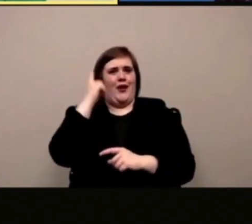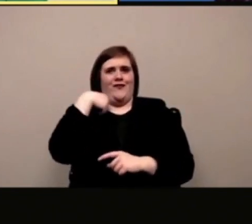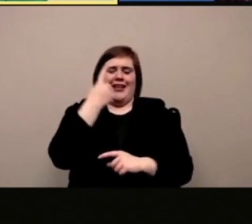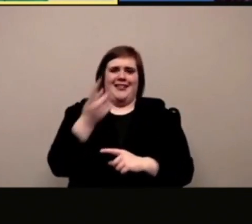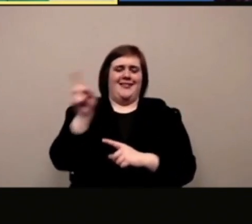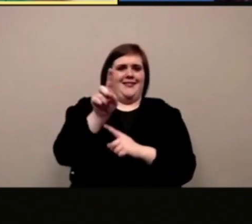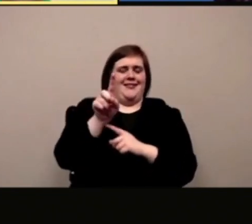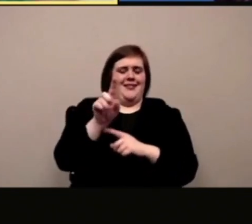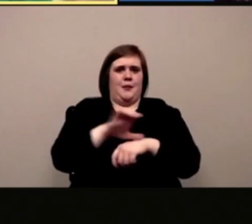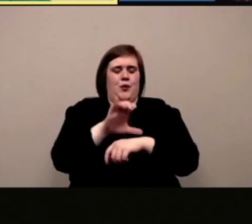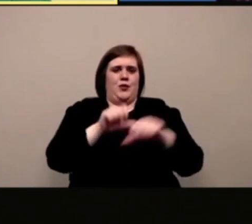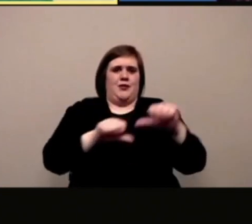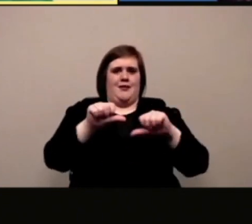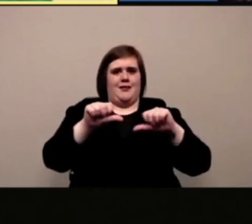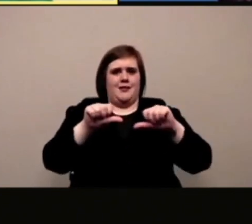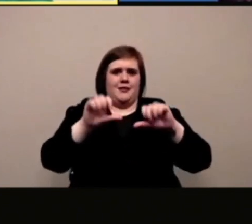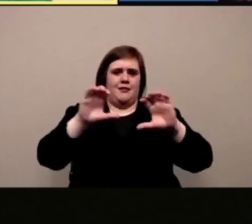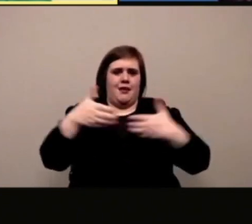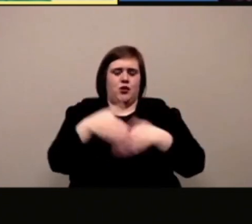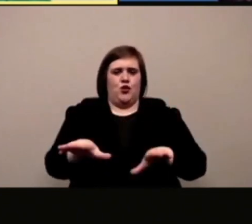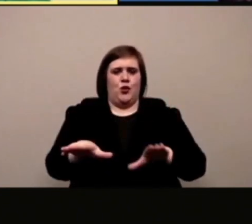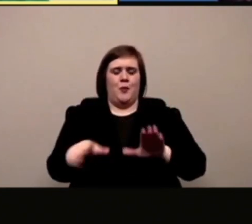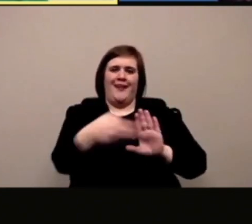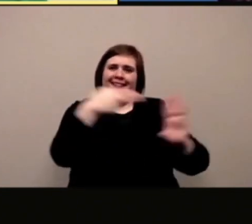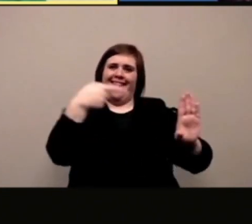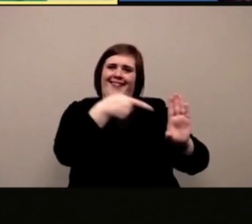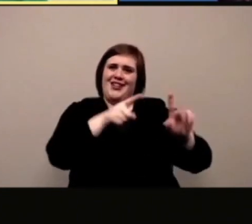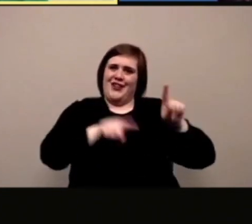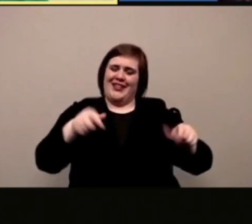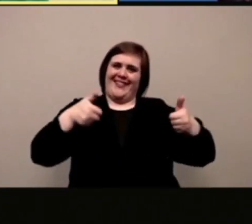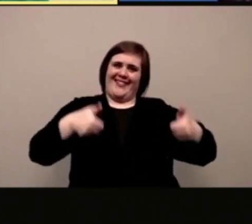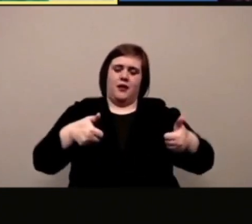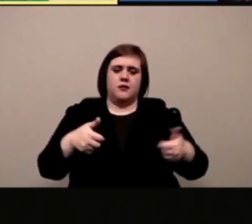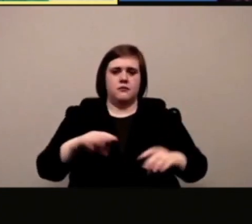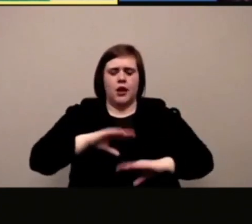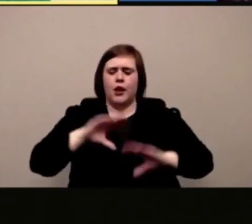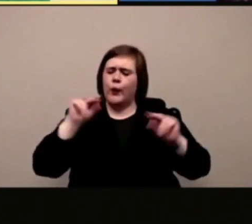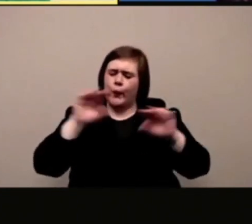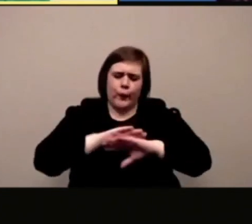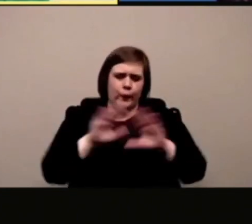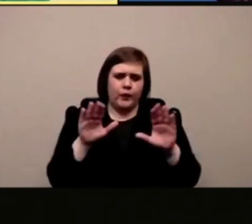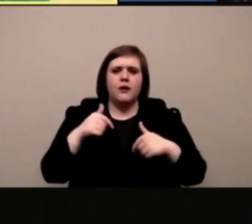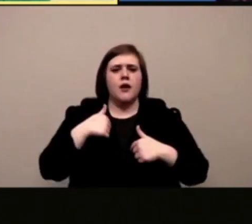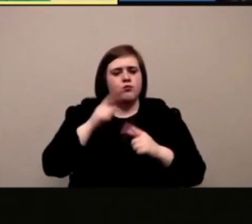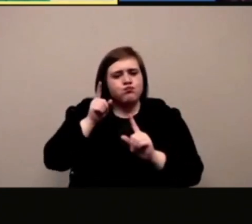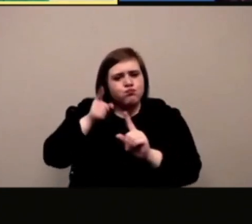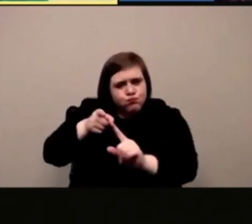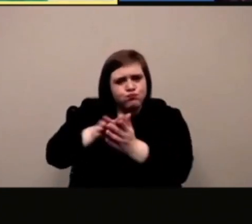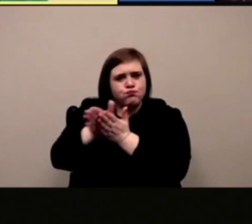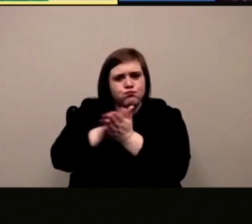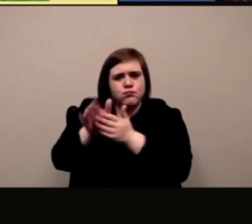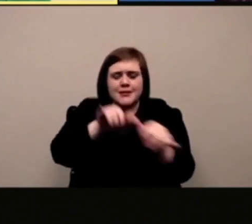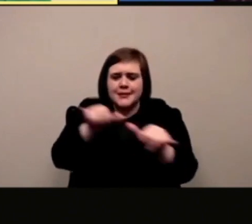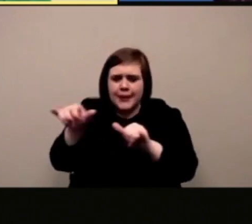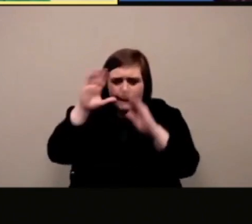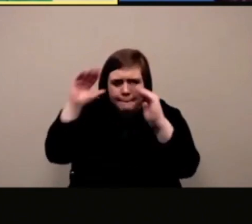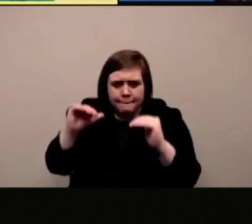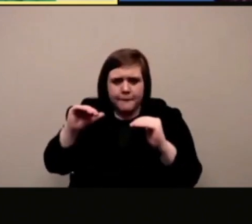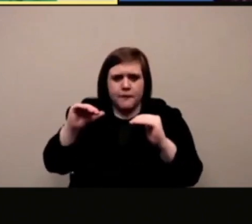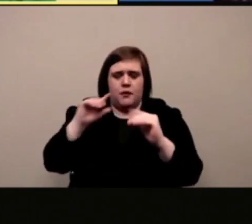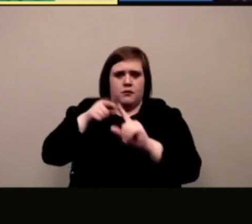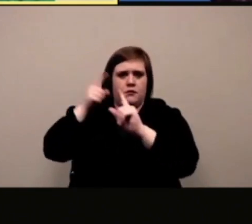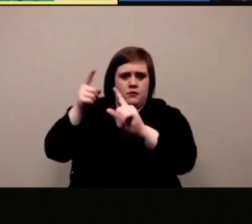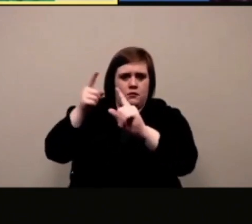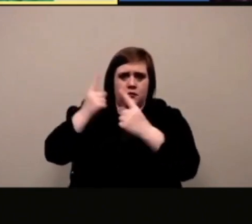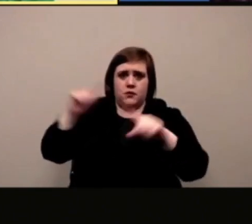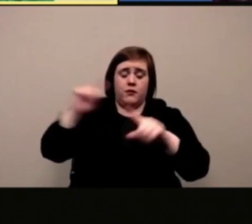classroom, and we're going to put the diversity sticker on that. No, we're going to be very intentional about, again, yes, the same sense and same expectation of excellence is there